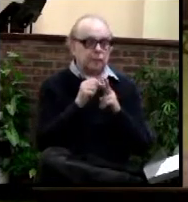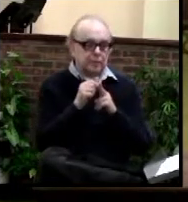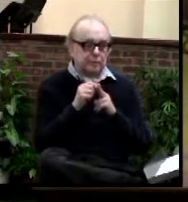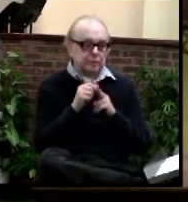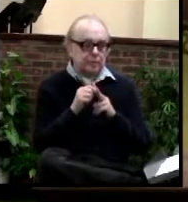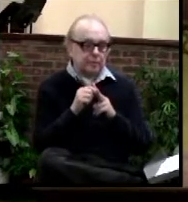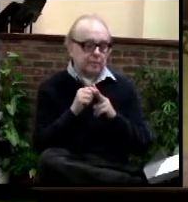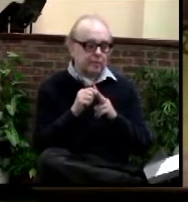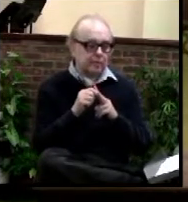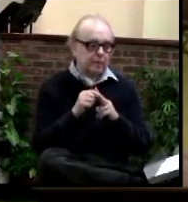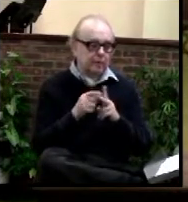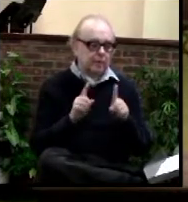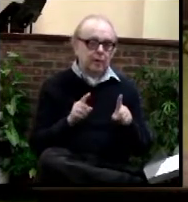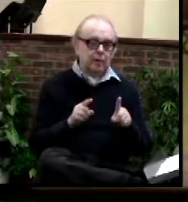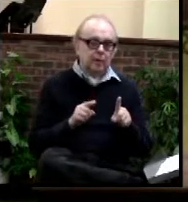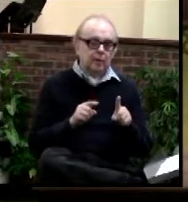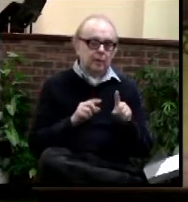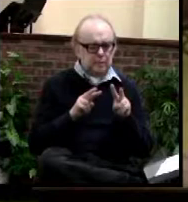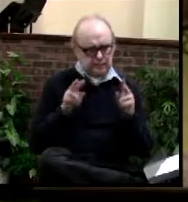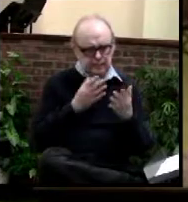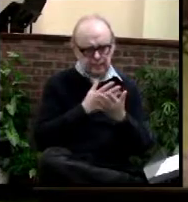And when we look at this,